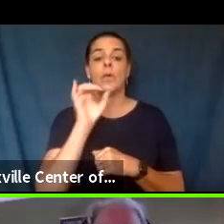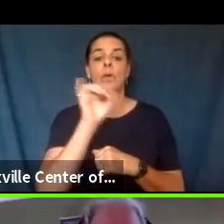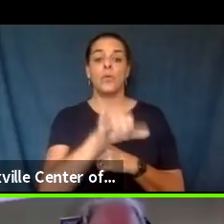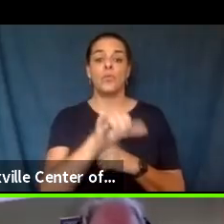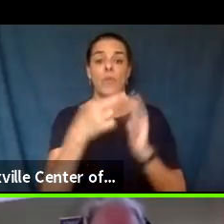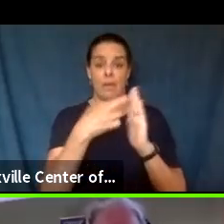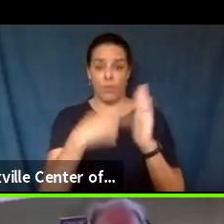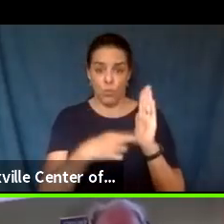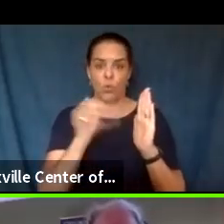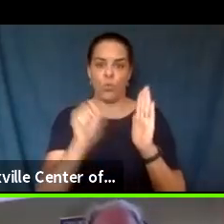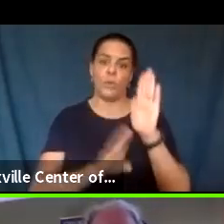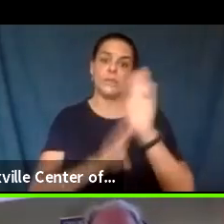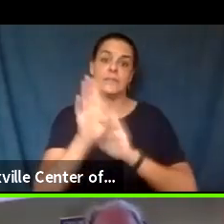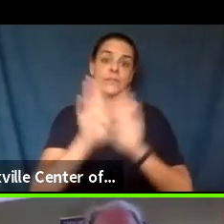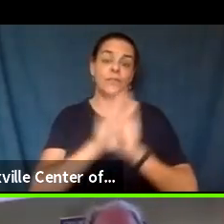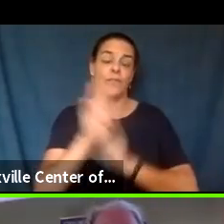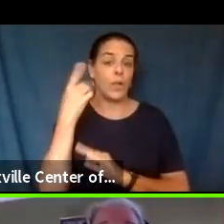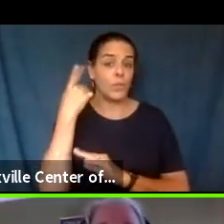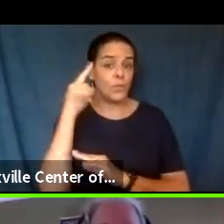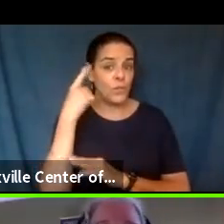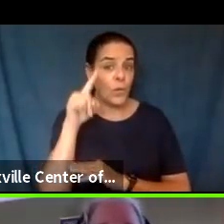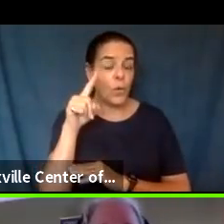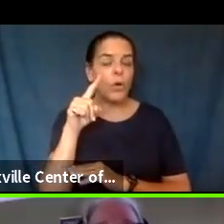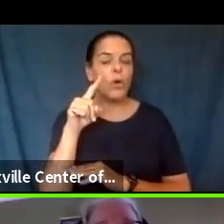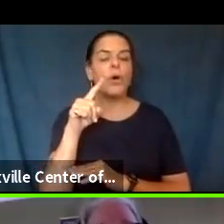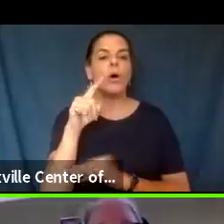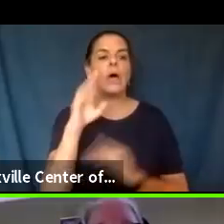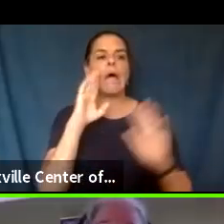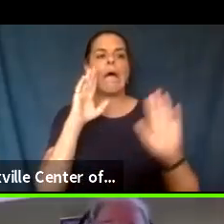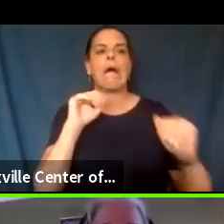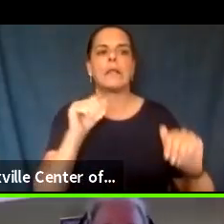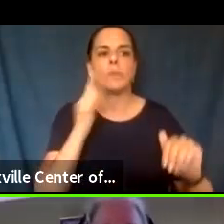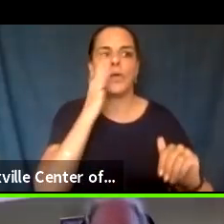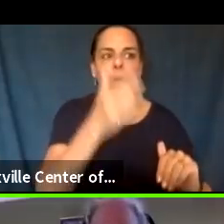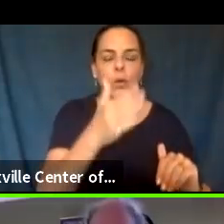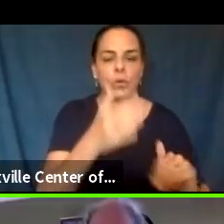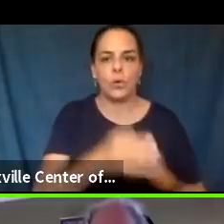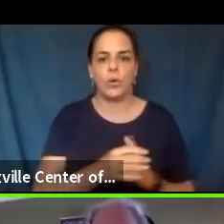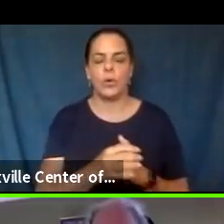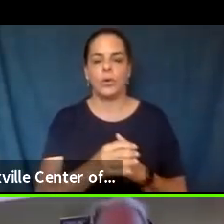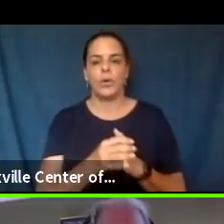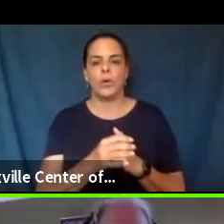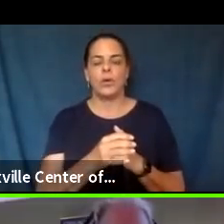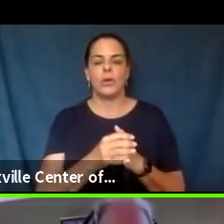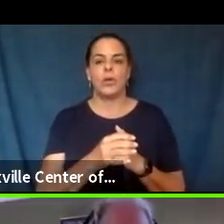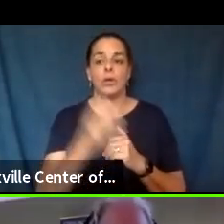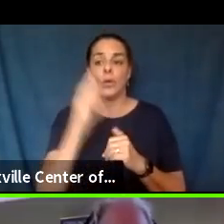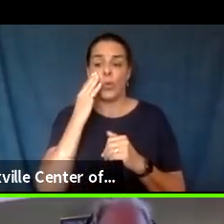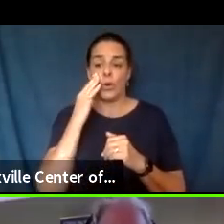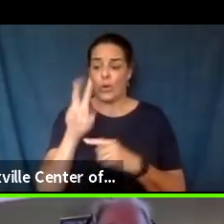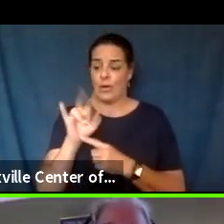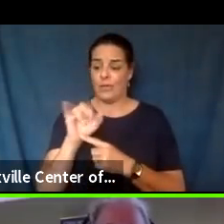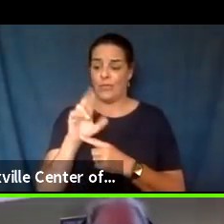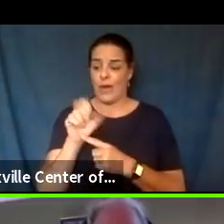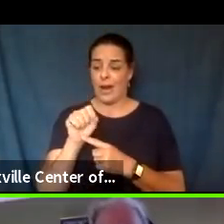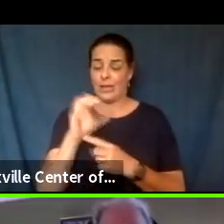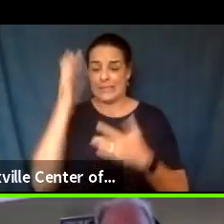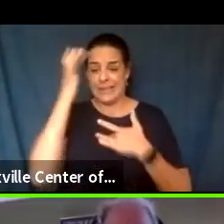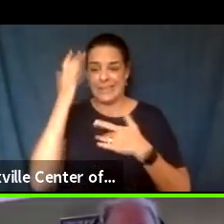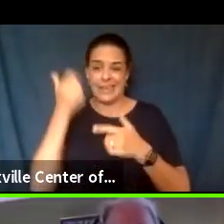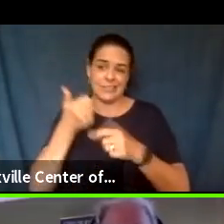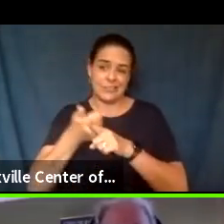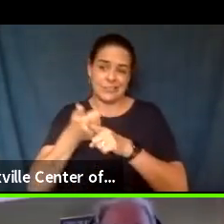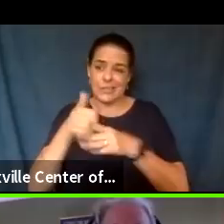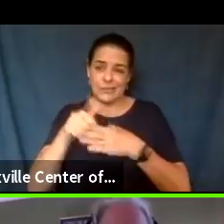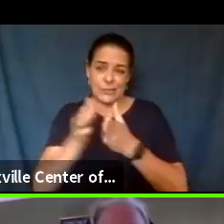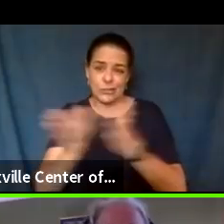the intent to anticipate, because we can't, when we know this about viruses and illness in general, we